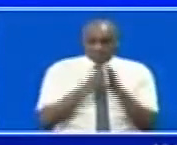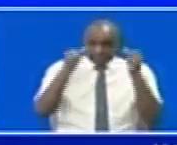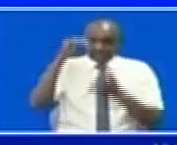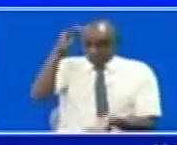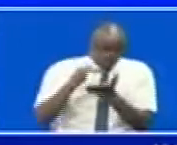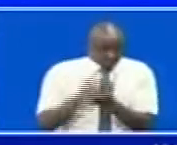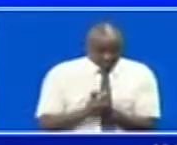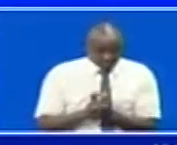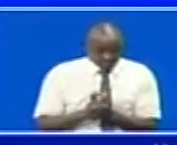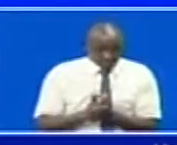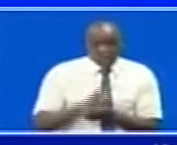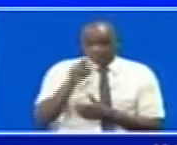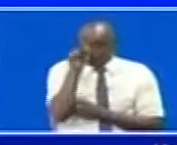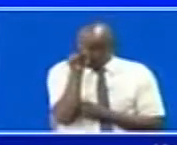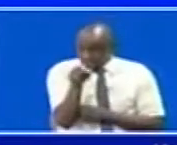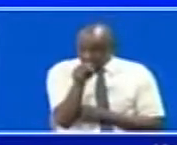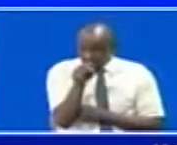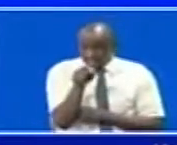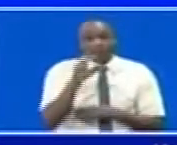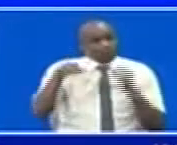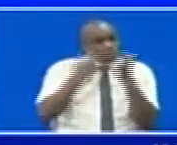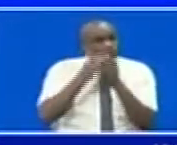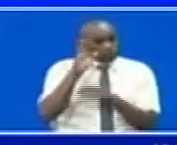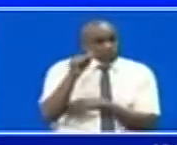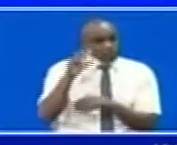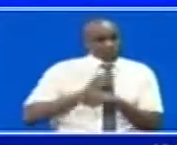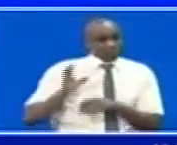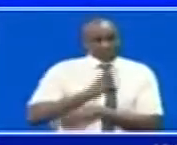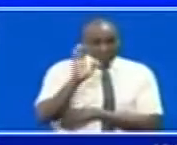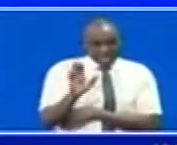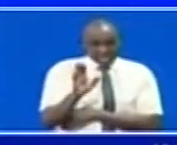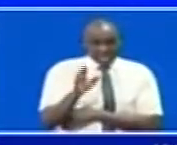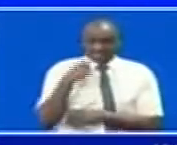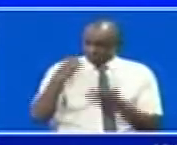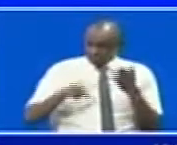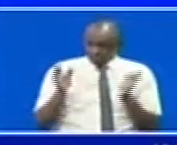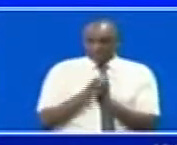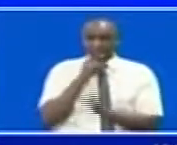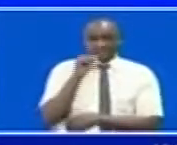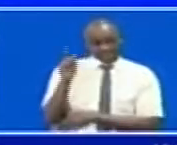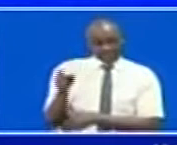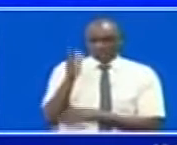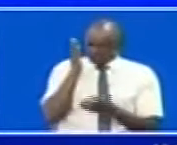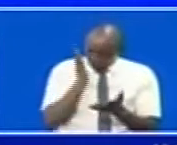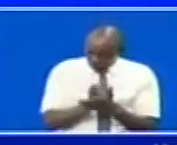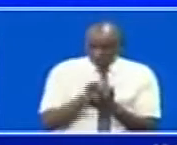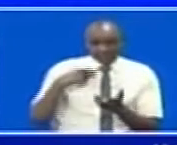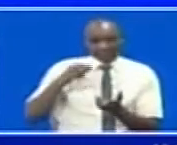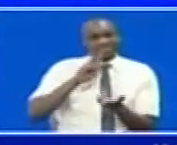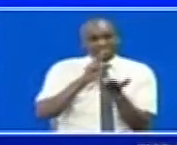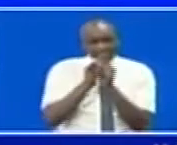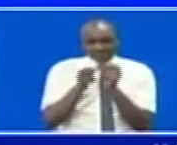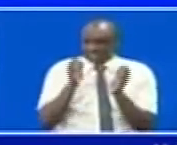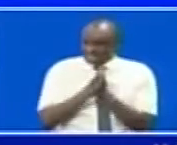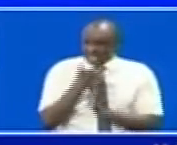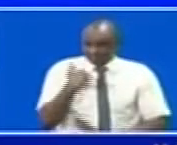presidency. I therefore find this latest proposal by his committee at odds with the man who has such reformist credentials in